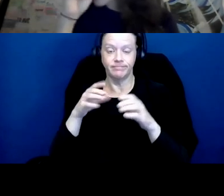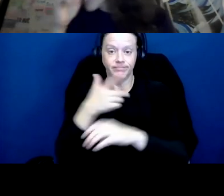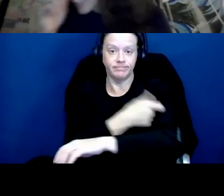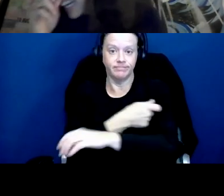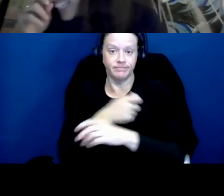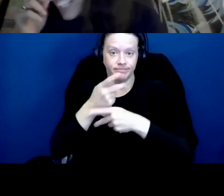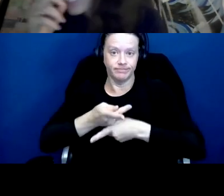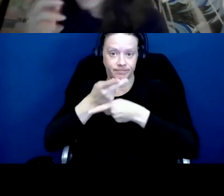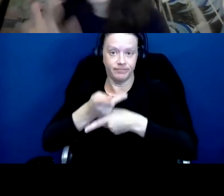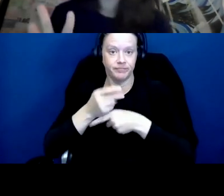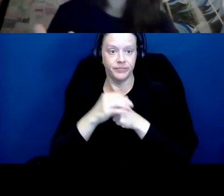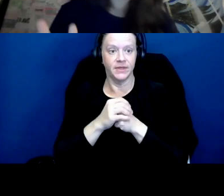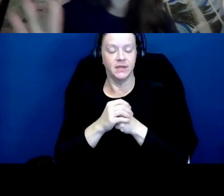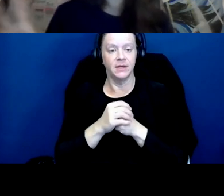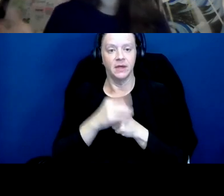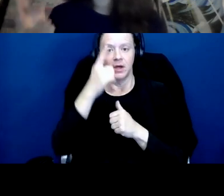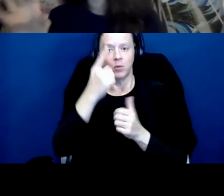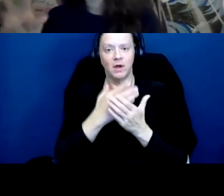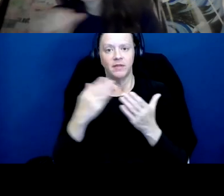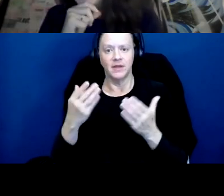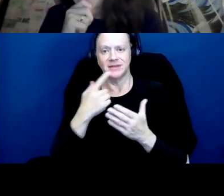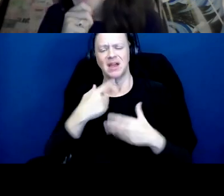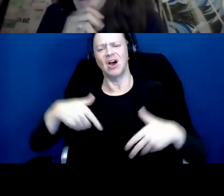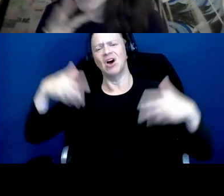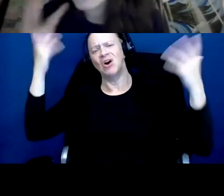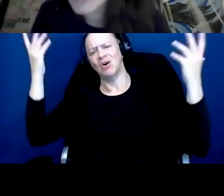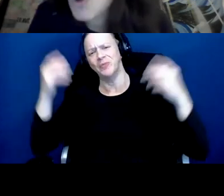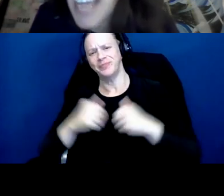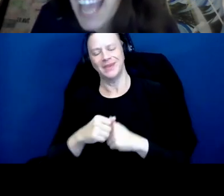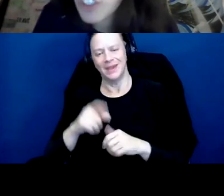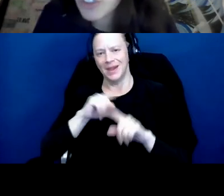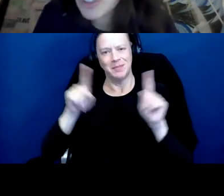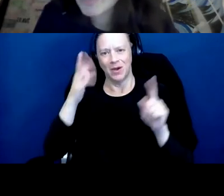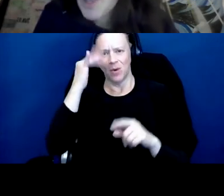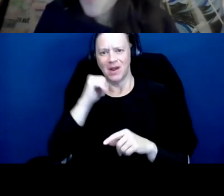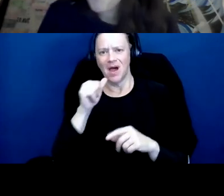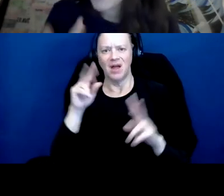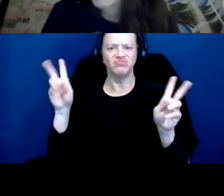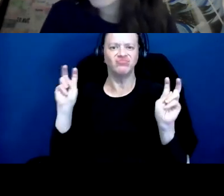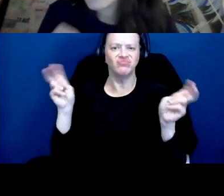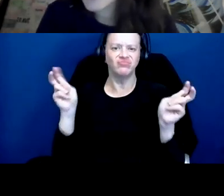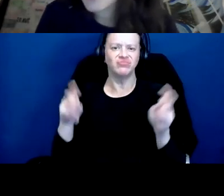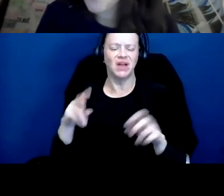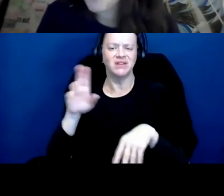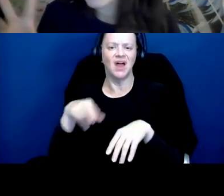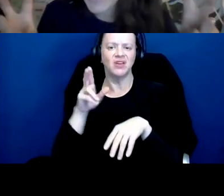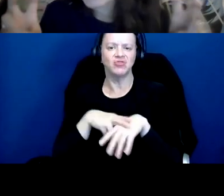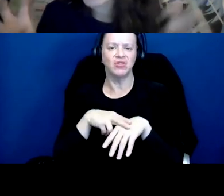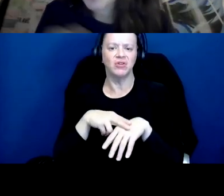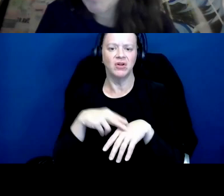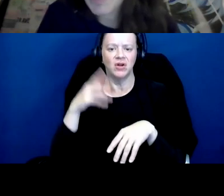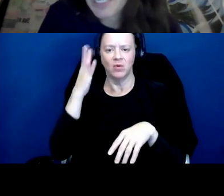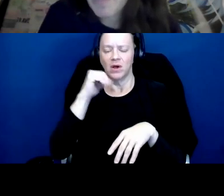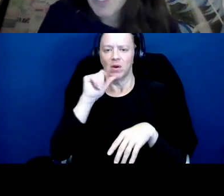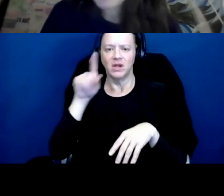Now, one thing that I hear a lot is, but the vaccine, why can't I go natural? Why can't I just go with